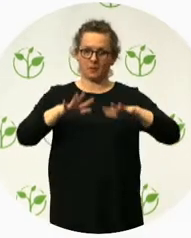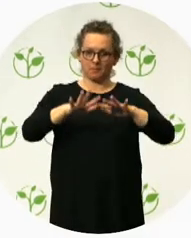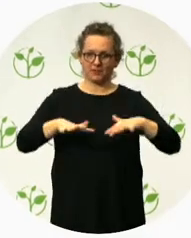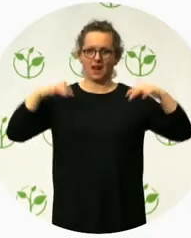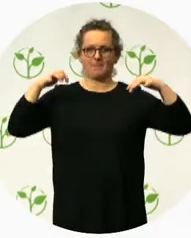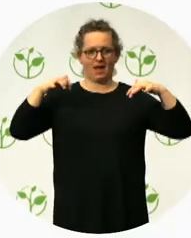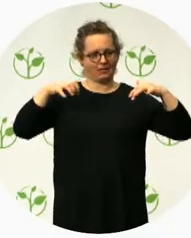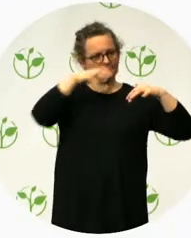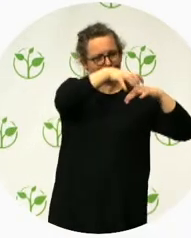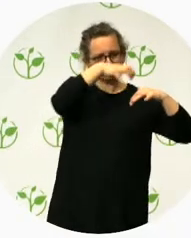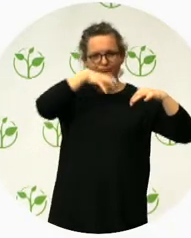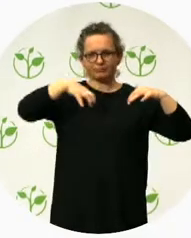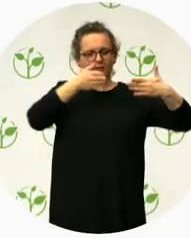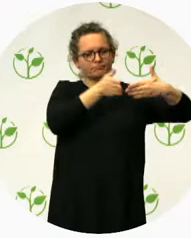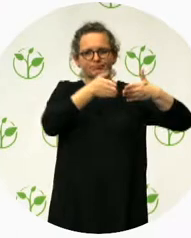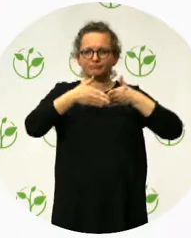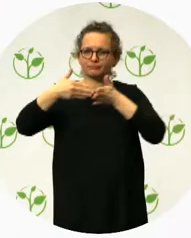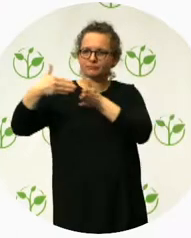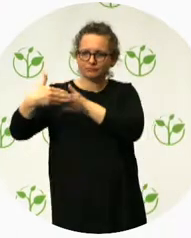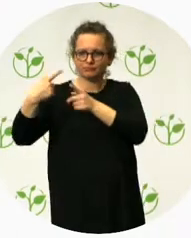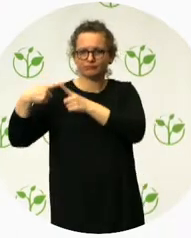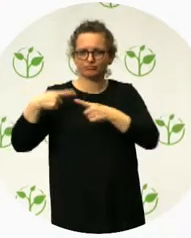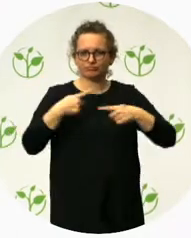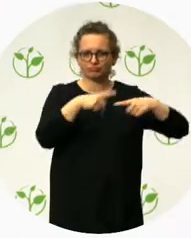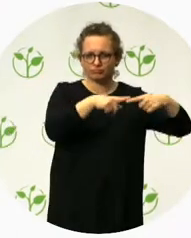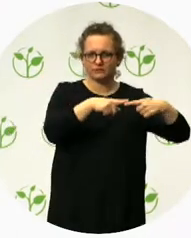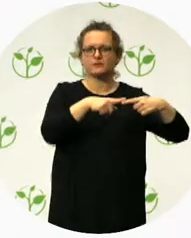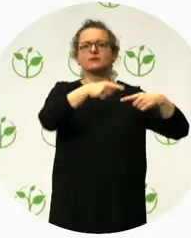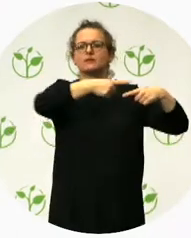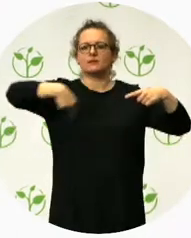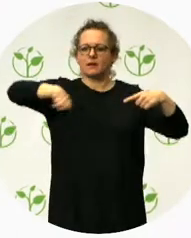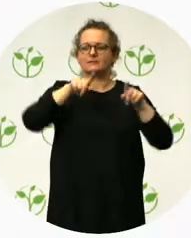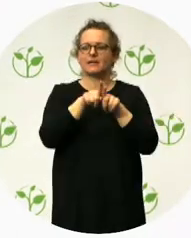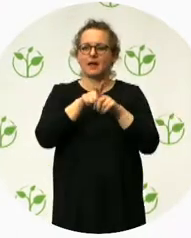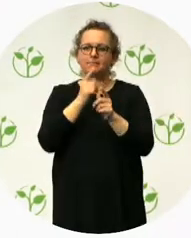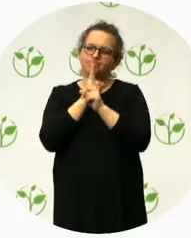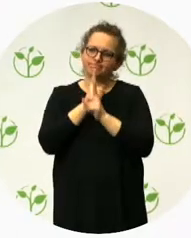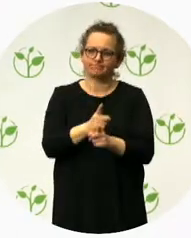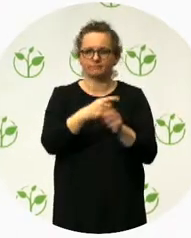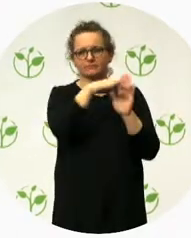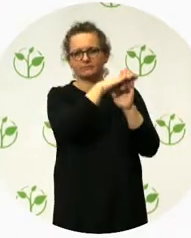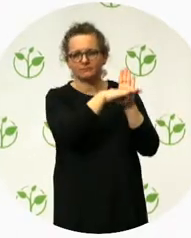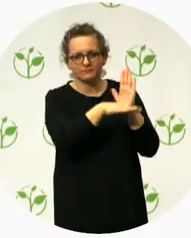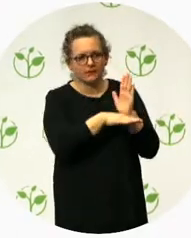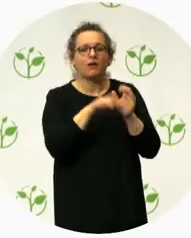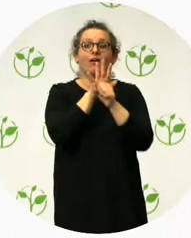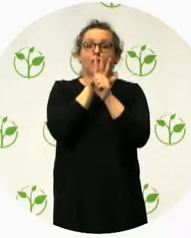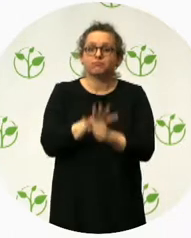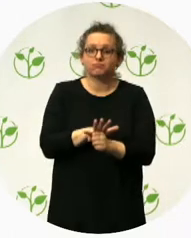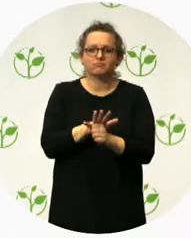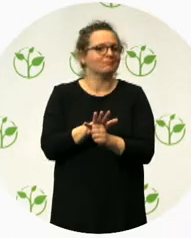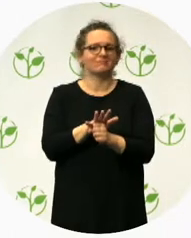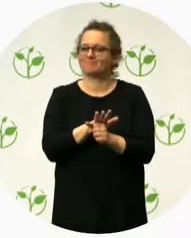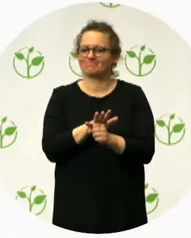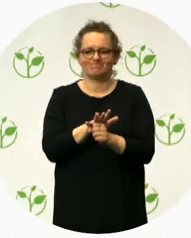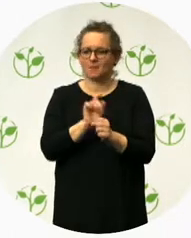one hand, the protection against discrimination in the disability equality law was improved. On the other hand,